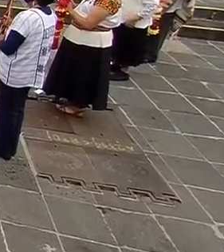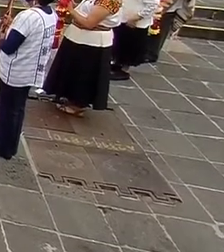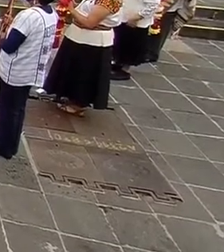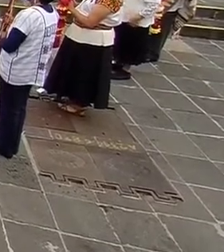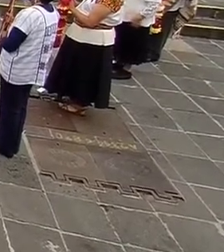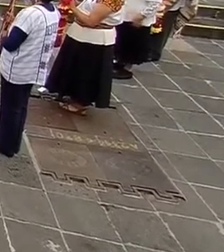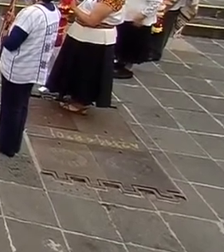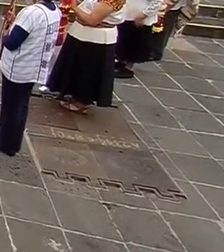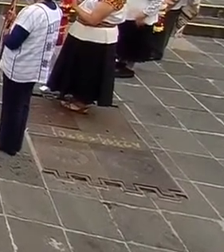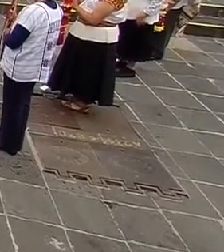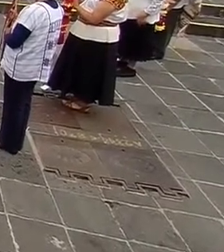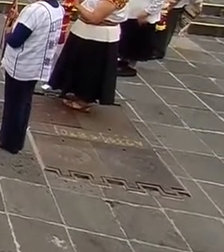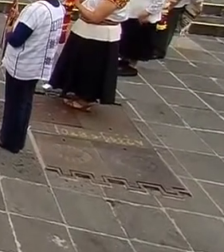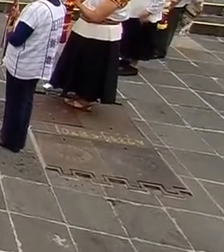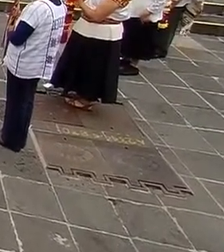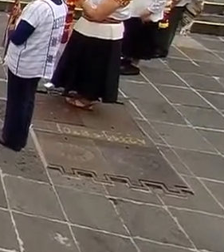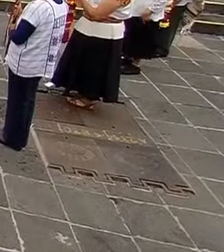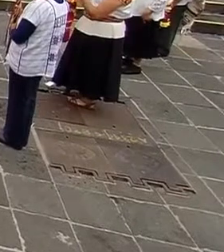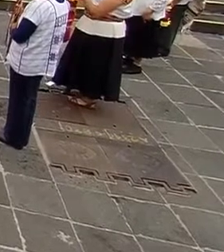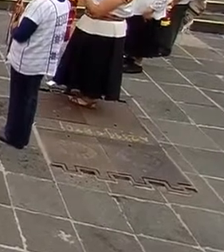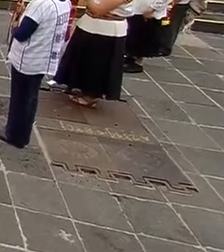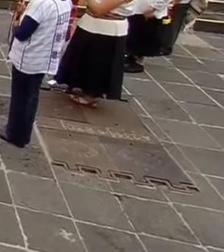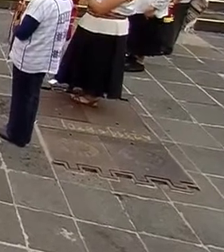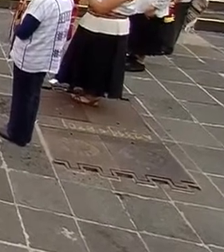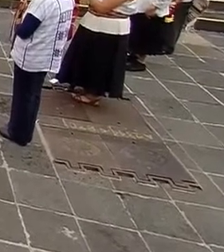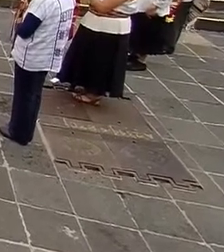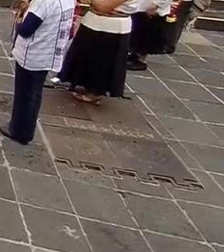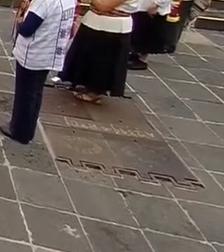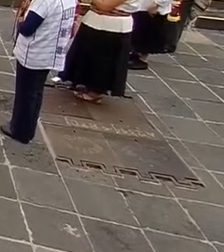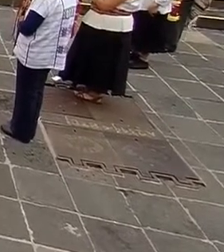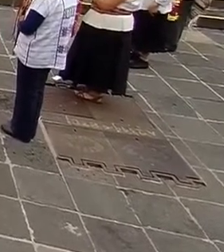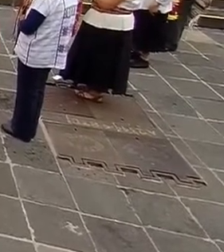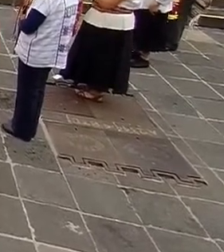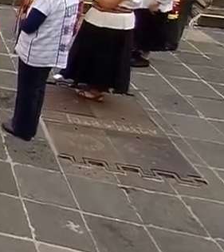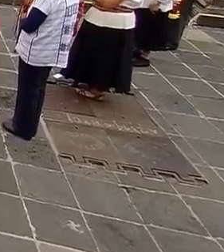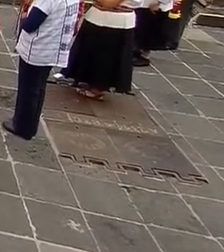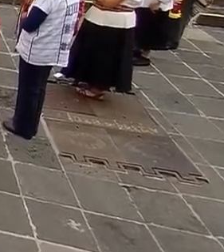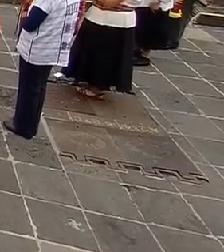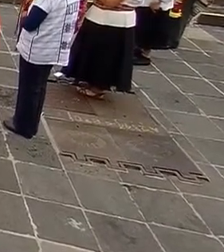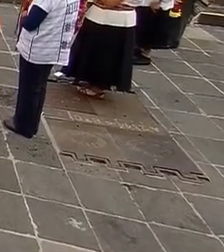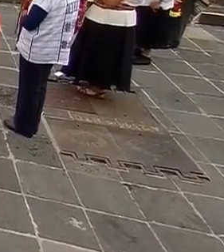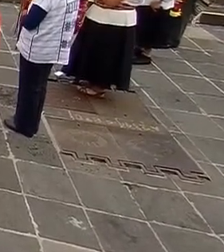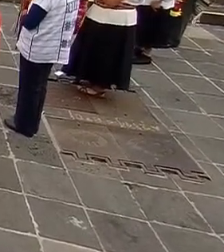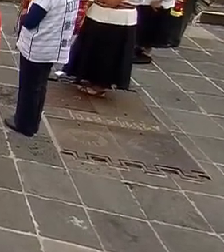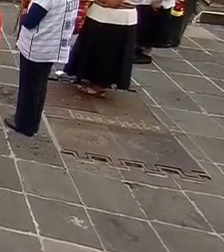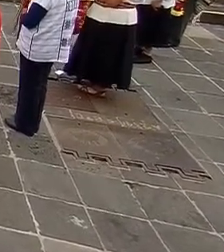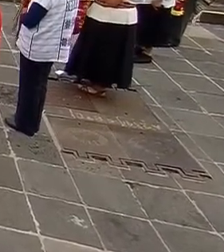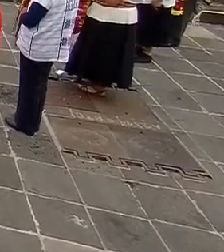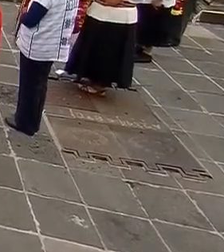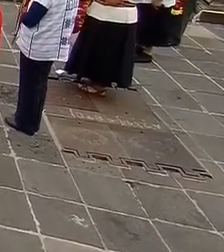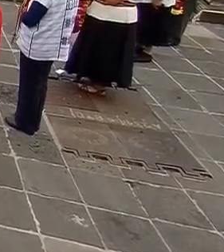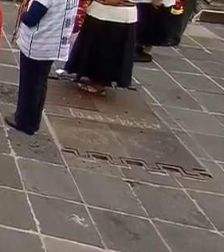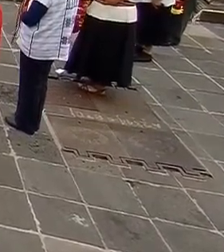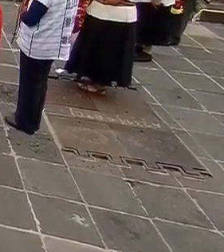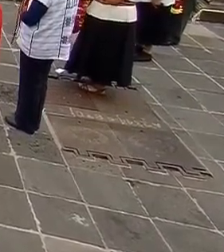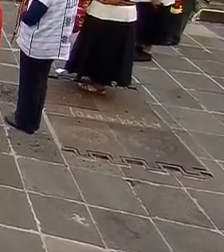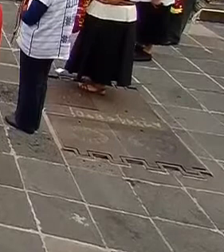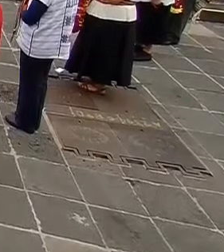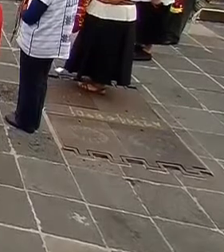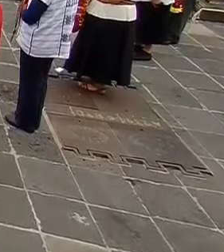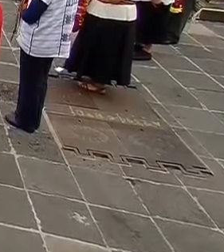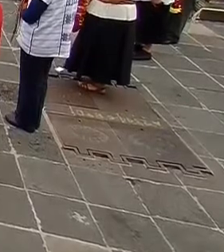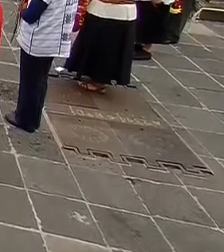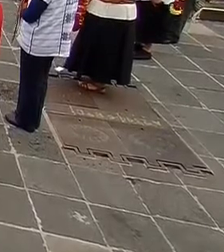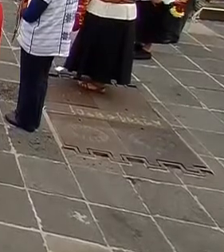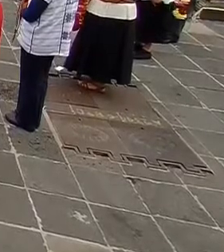in Atliltic, in Cuautli Nequetzayan, in Cuautli Pipitzayan, in Cuautli Nestamayan,